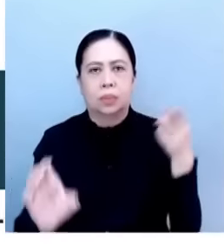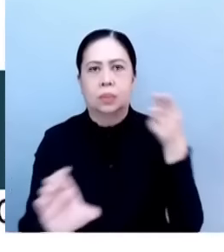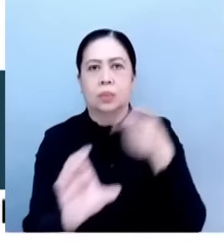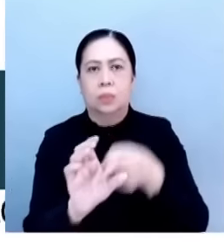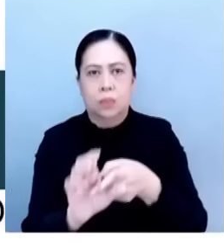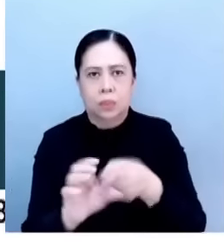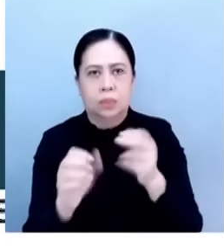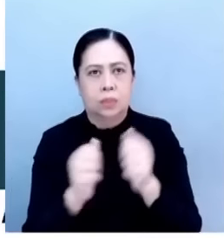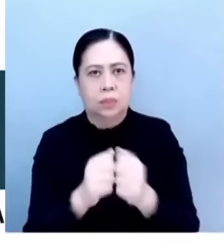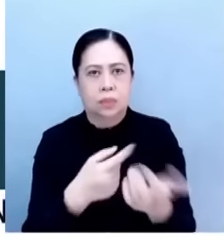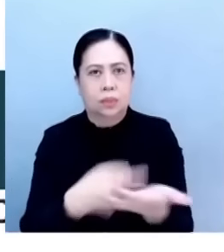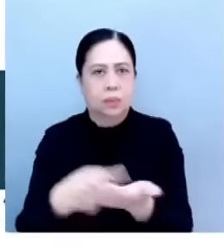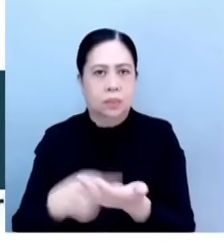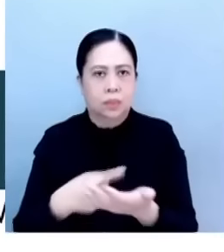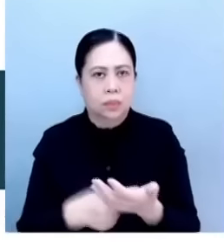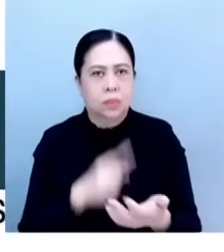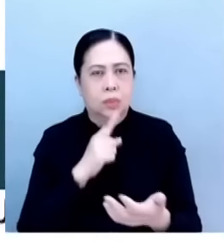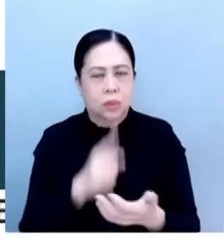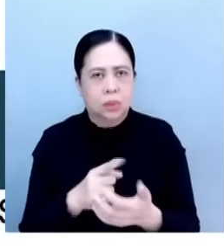the discussion. In fact,